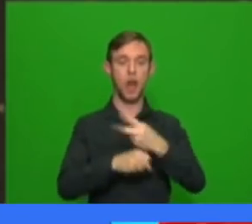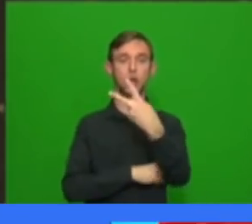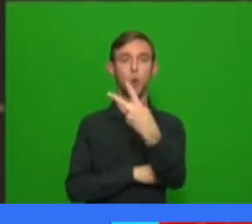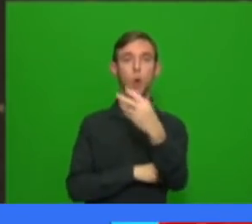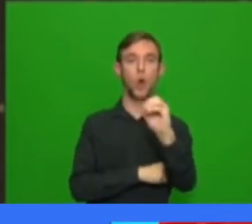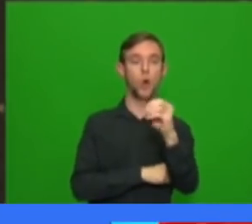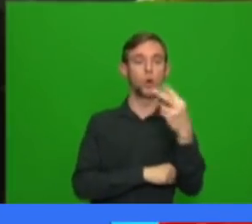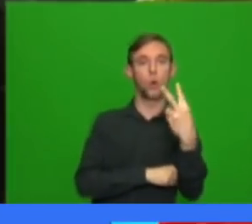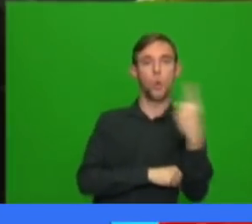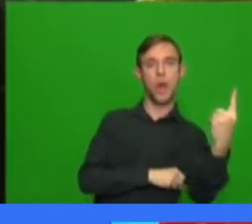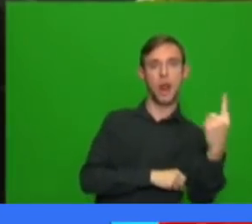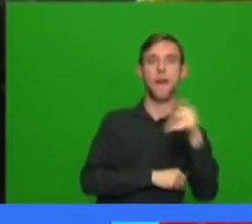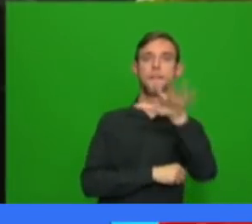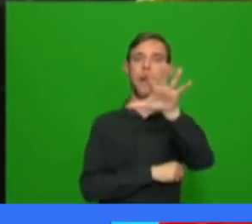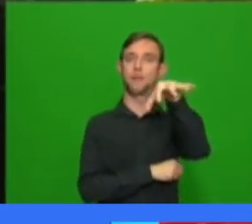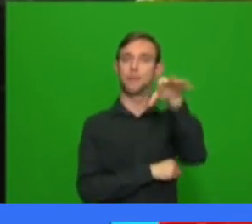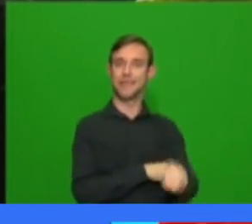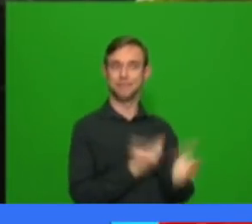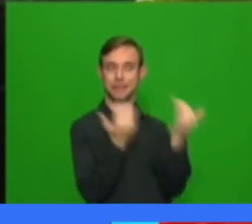2021.